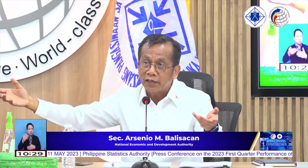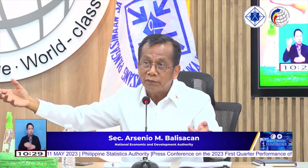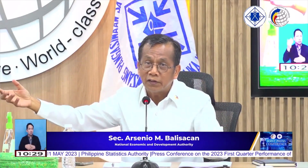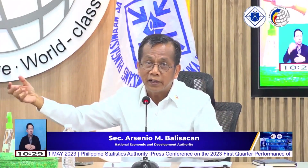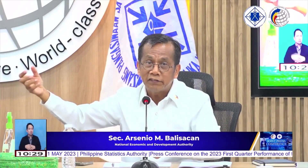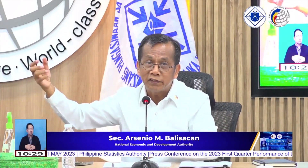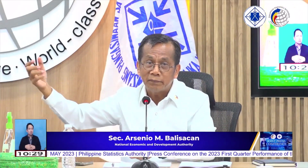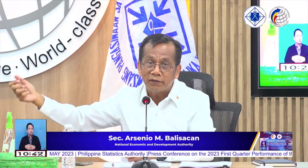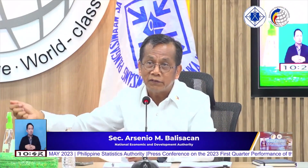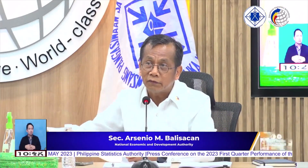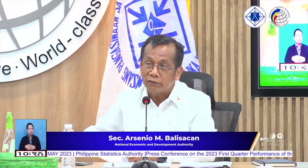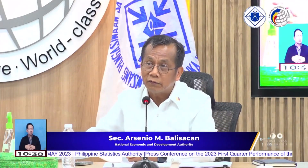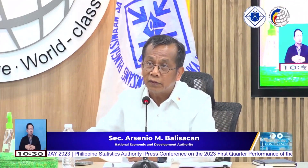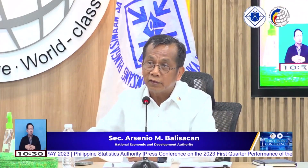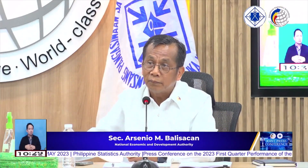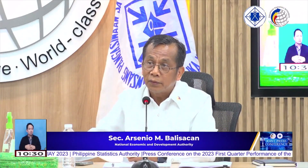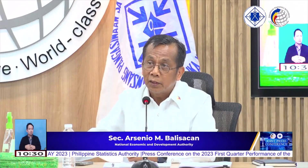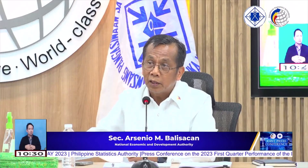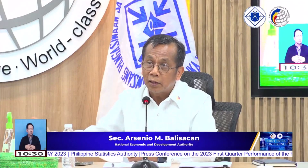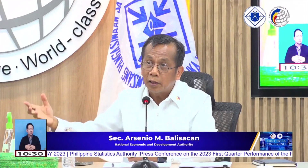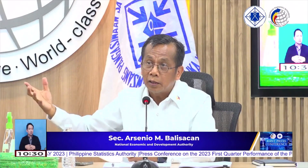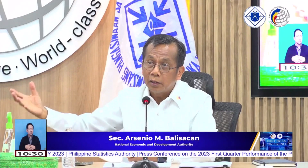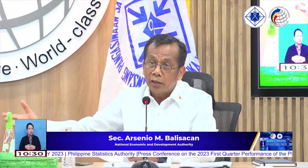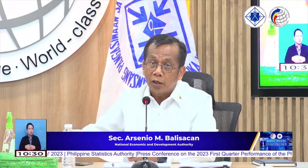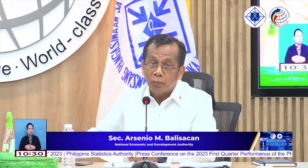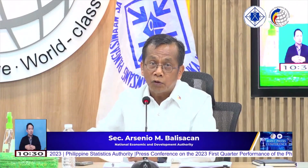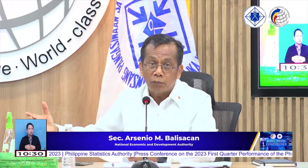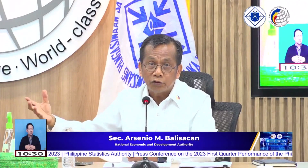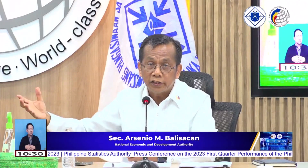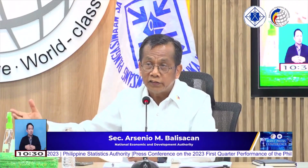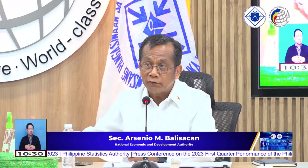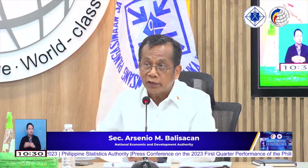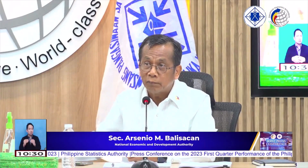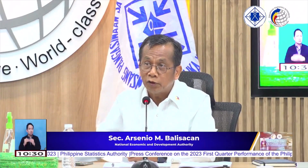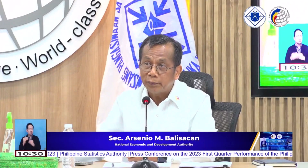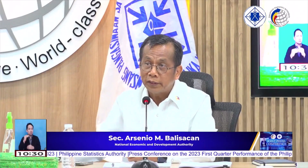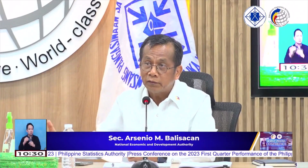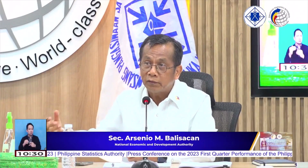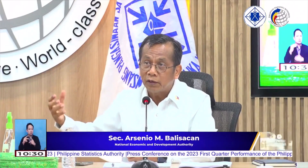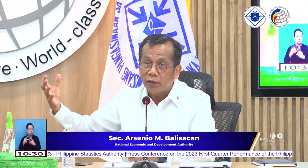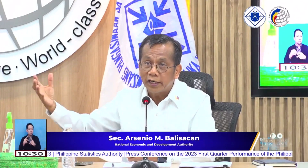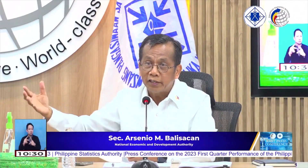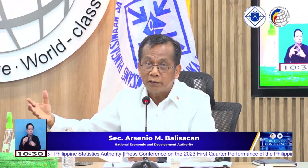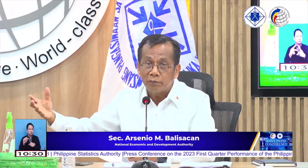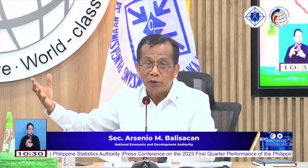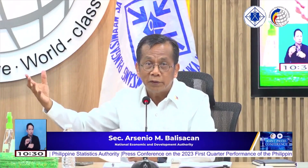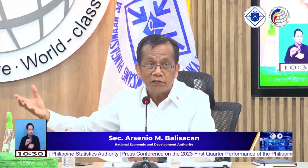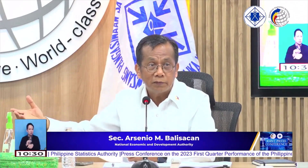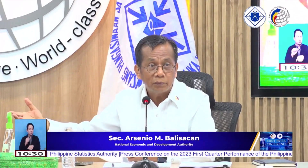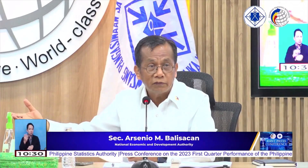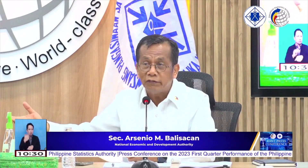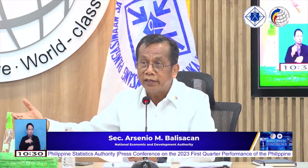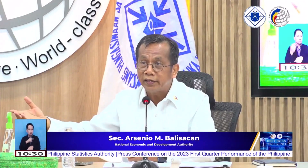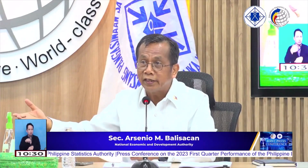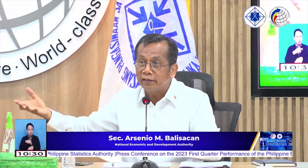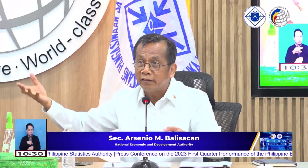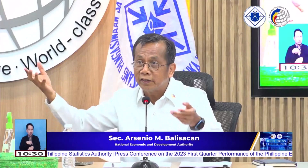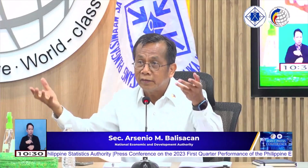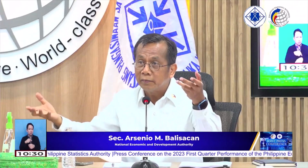incomes are rising because of more opportunities for employment or the quality of employment is improving,